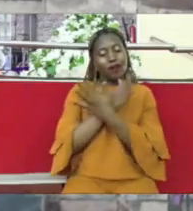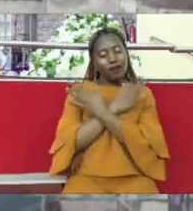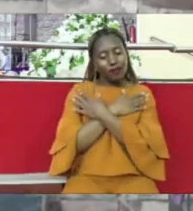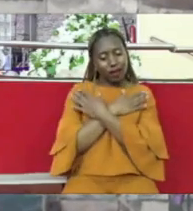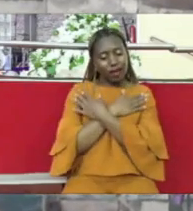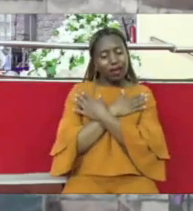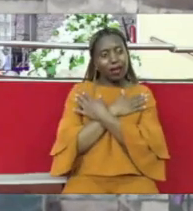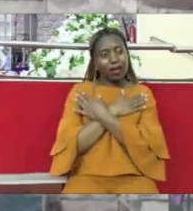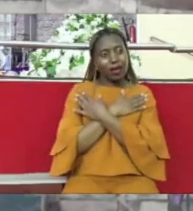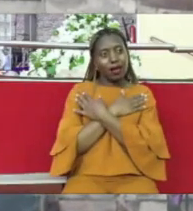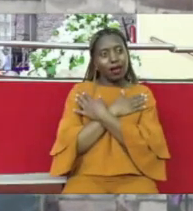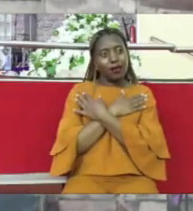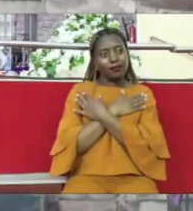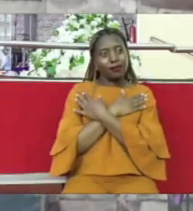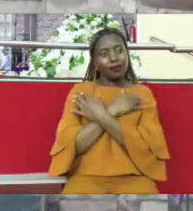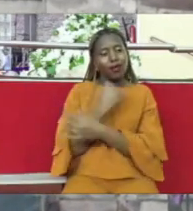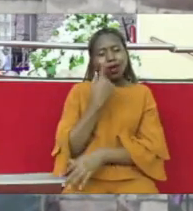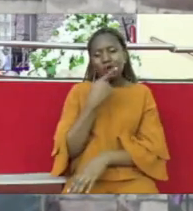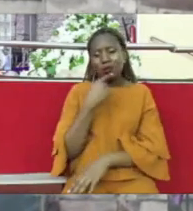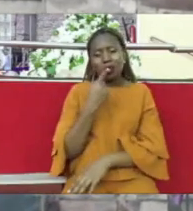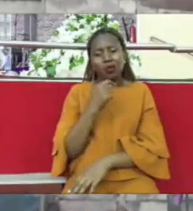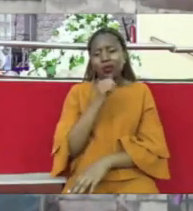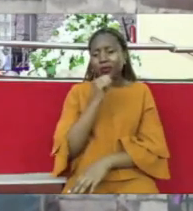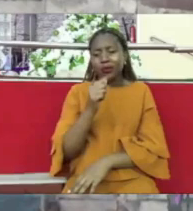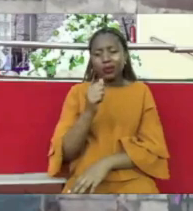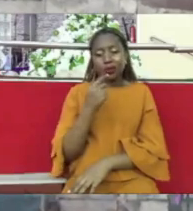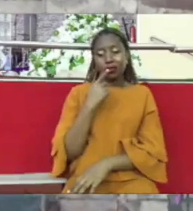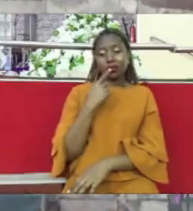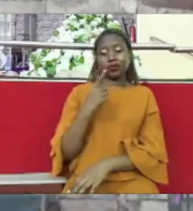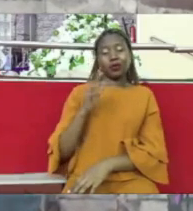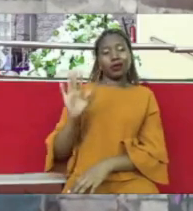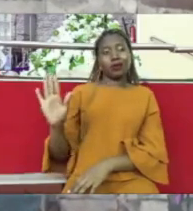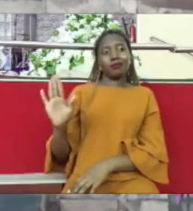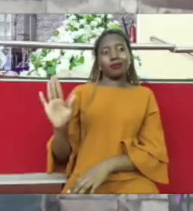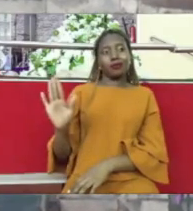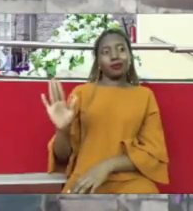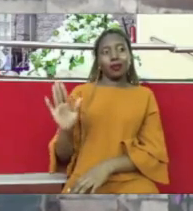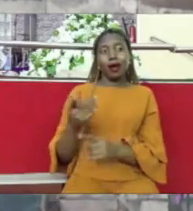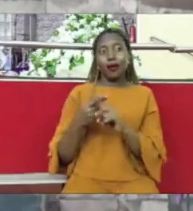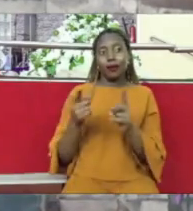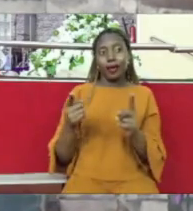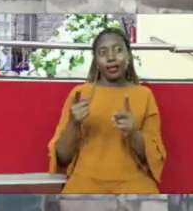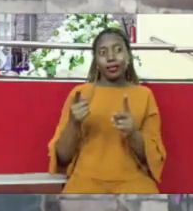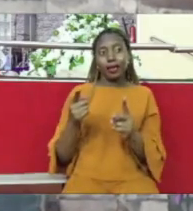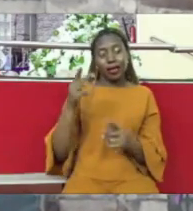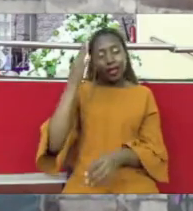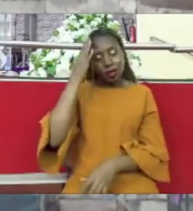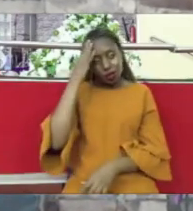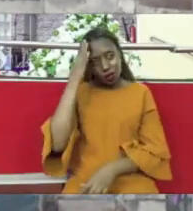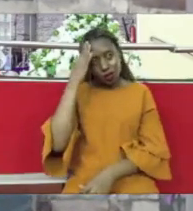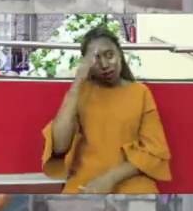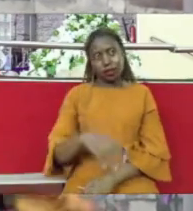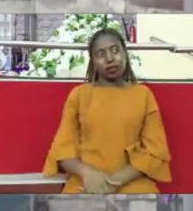rafiki whom though you have not told him. Ambaye japo haujamwambia. He already says I know. Anasema tayari